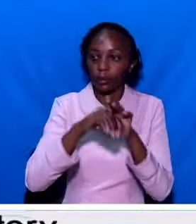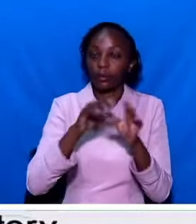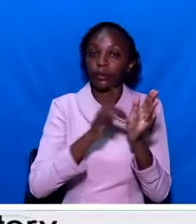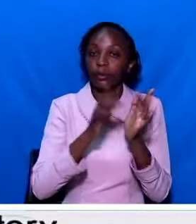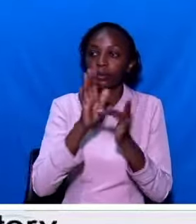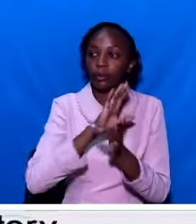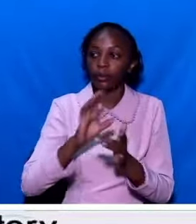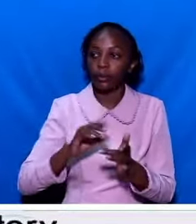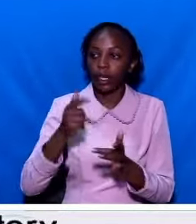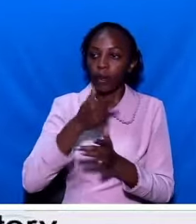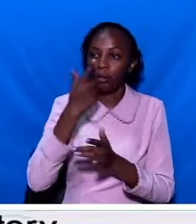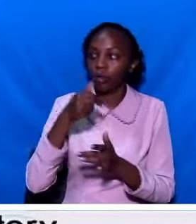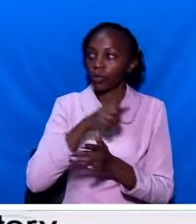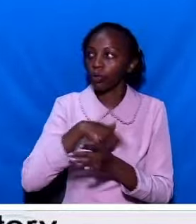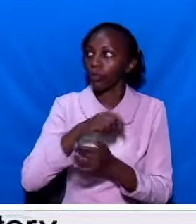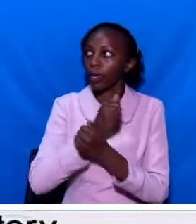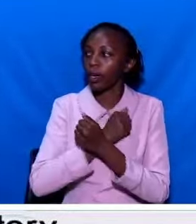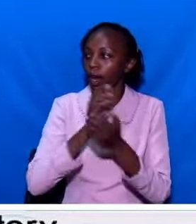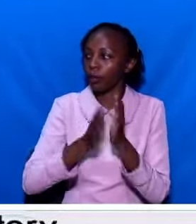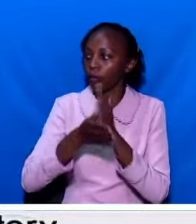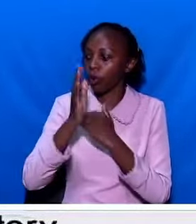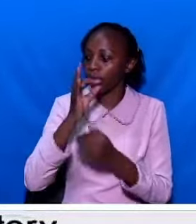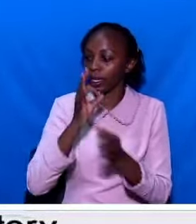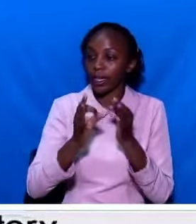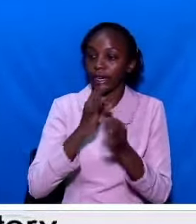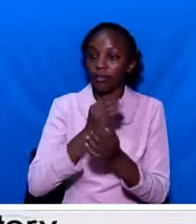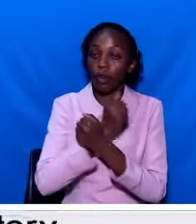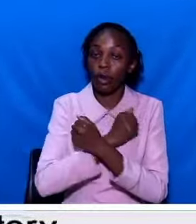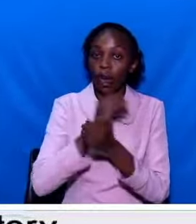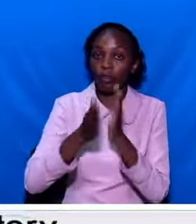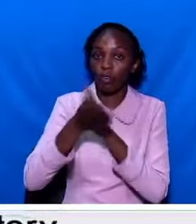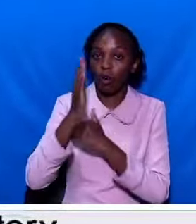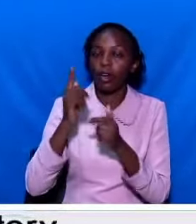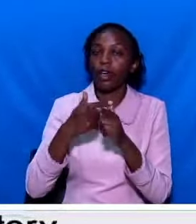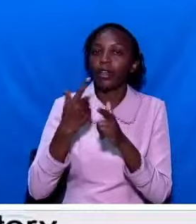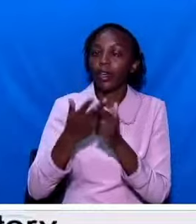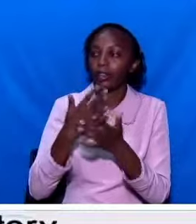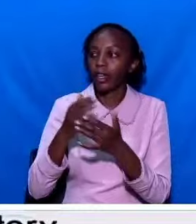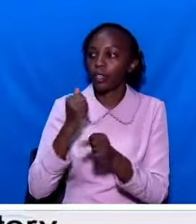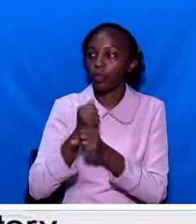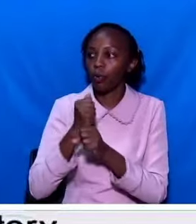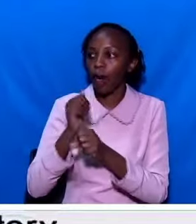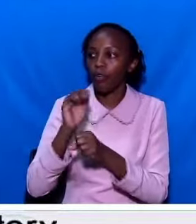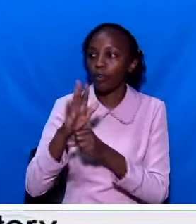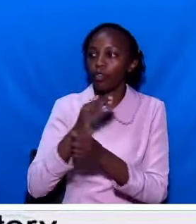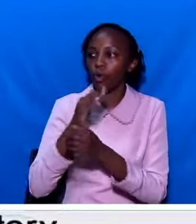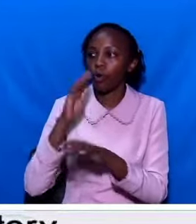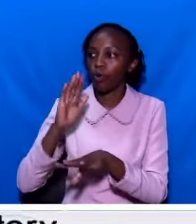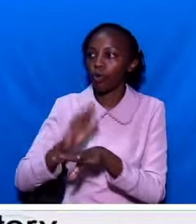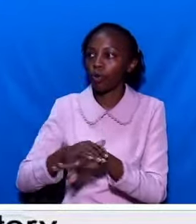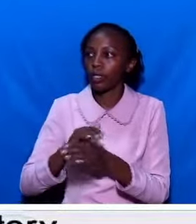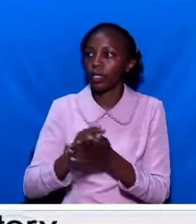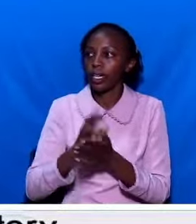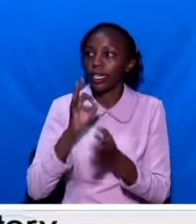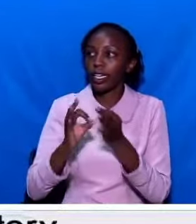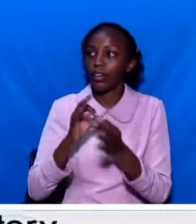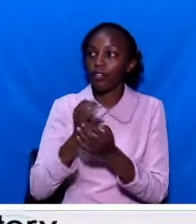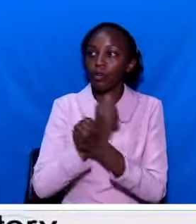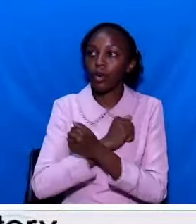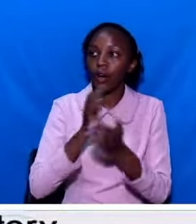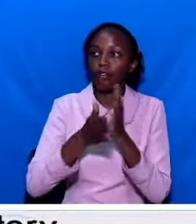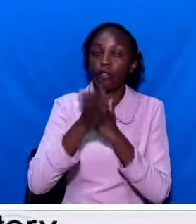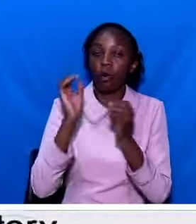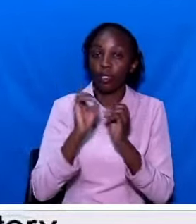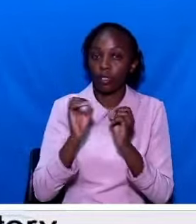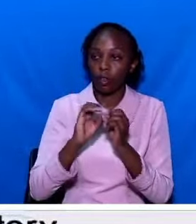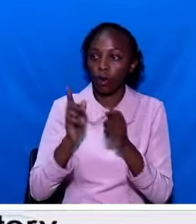God. When you're a lover of God, then things are working for your good. If you do not love God, then